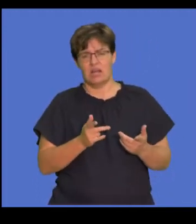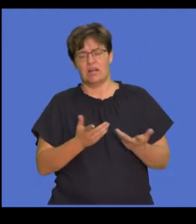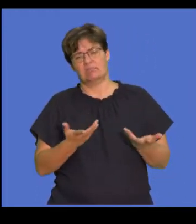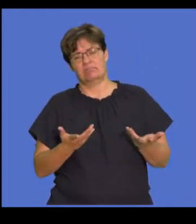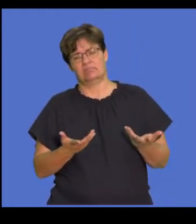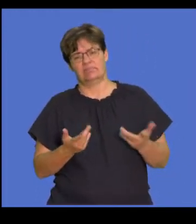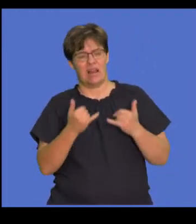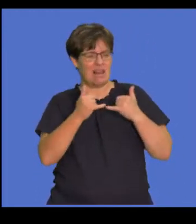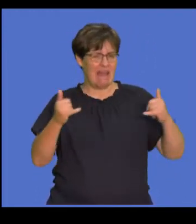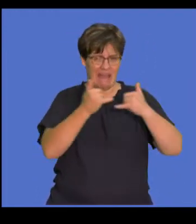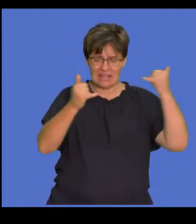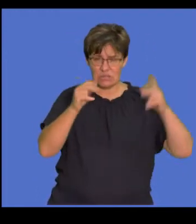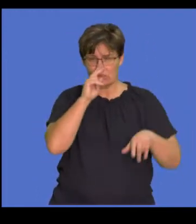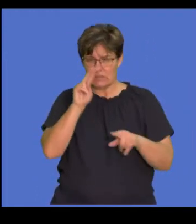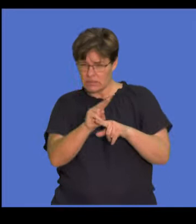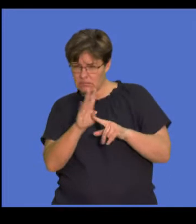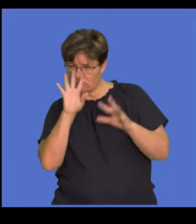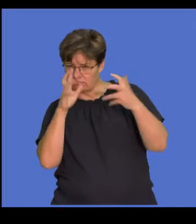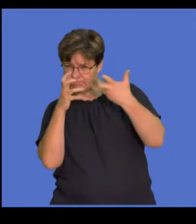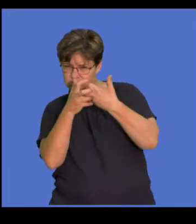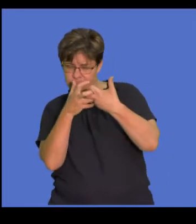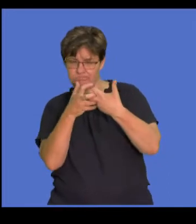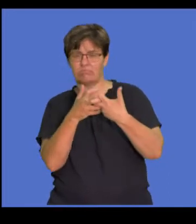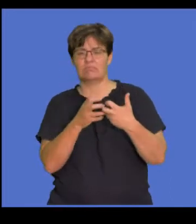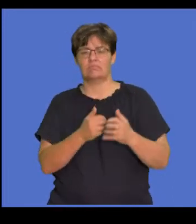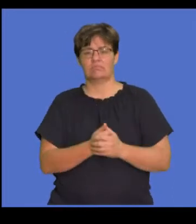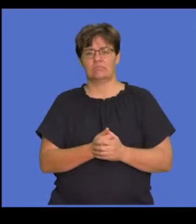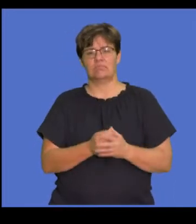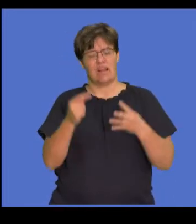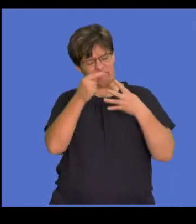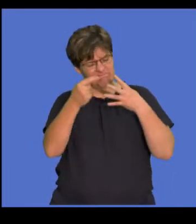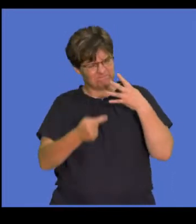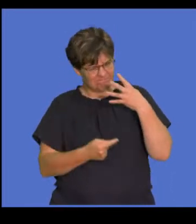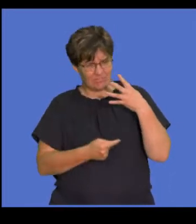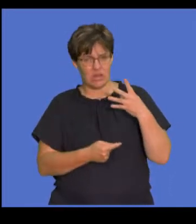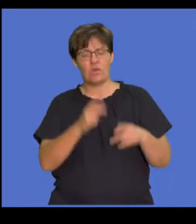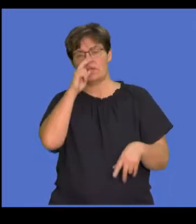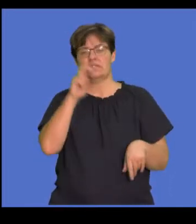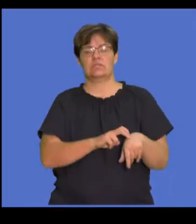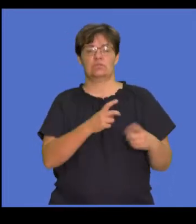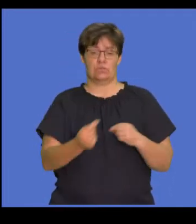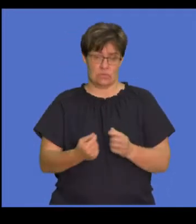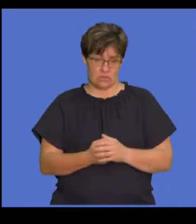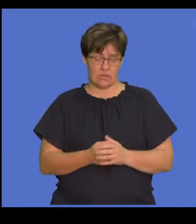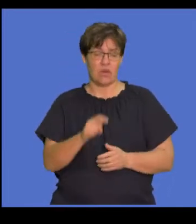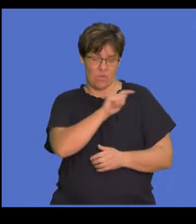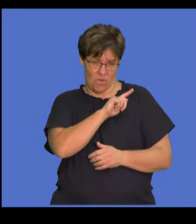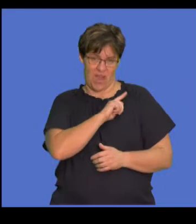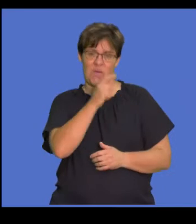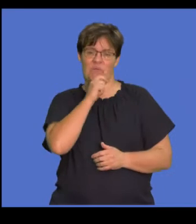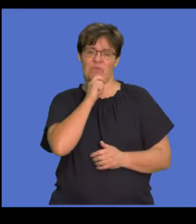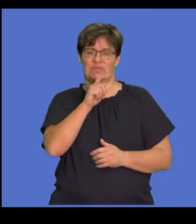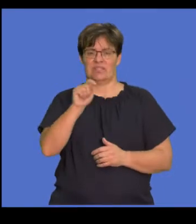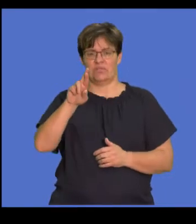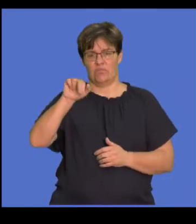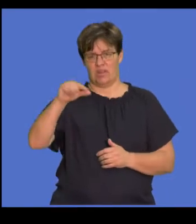is lines that you need to look at, excuse me, all of those things. That's what we use trigonometry